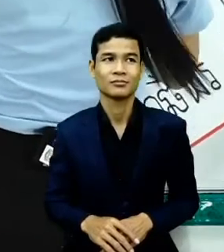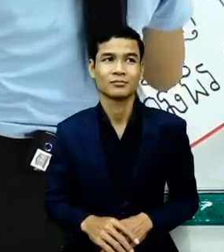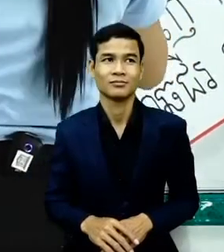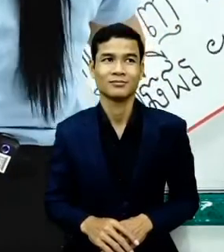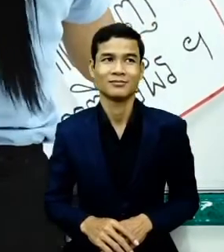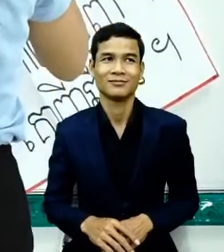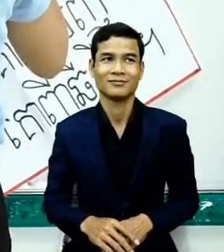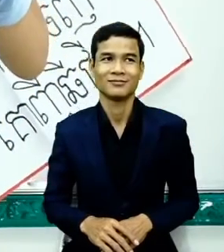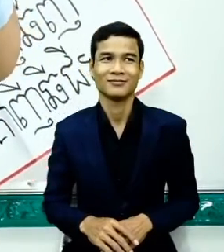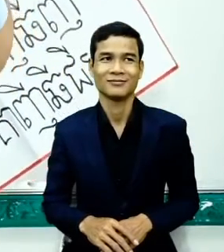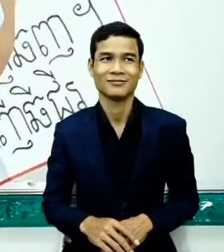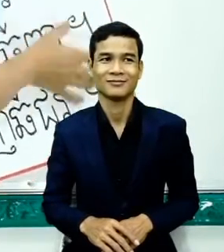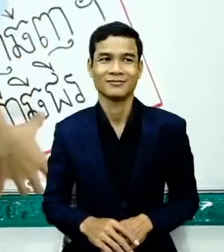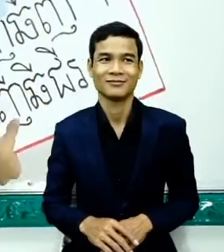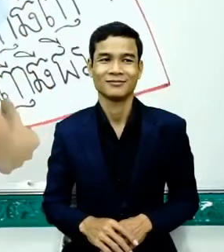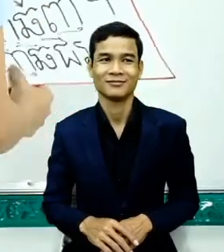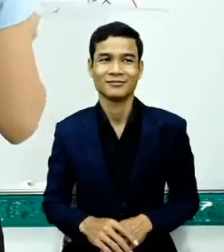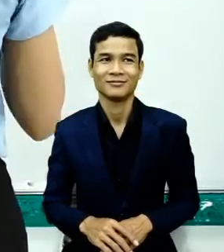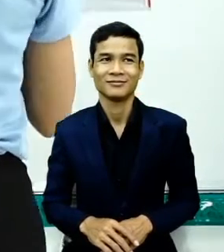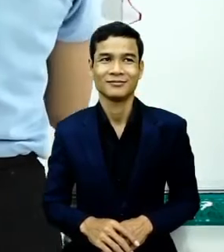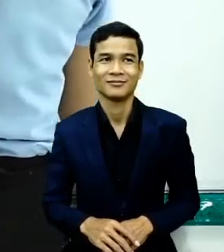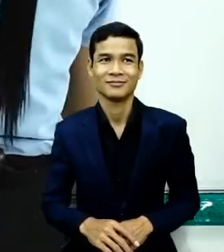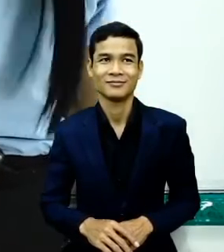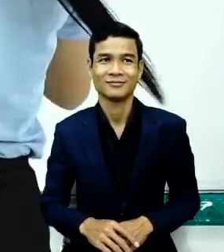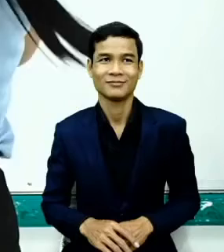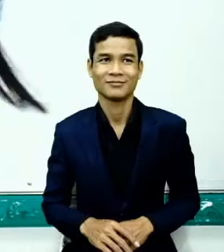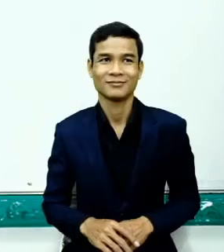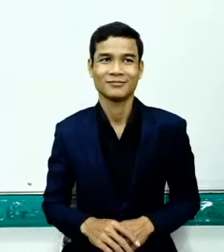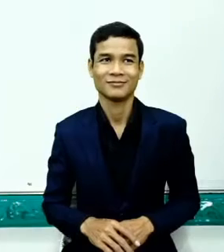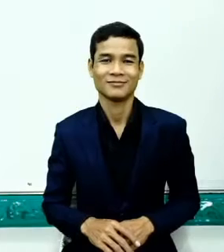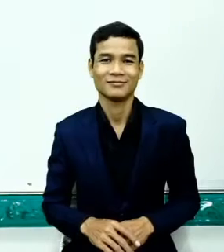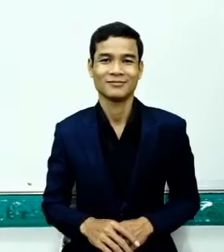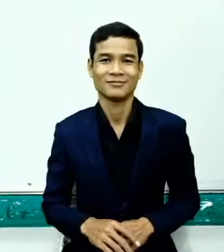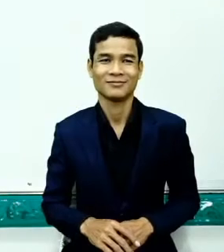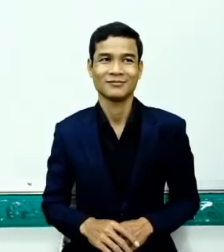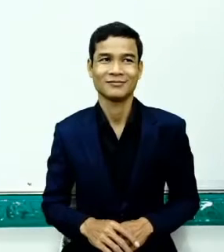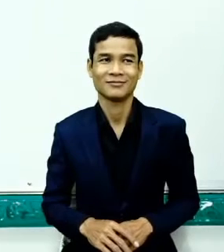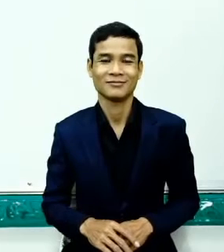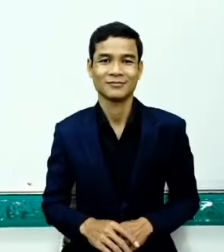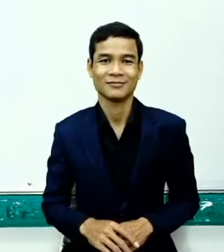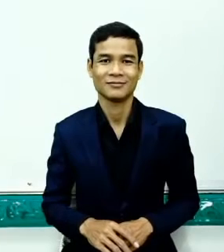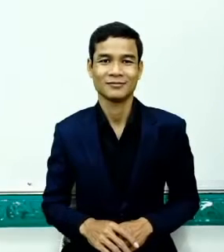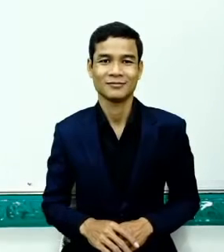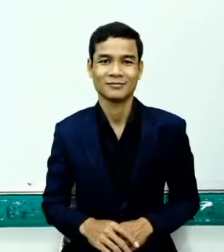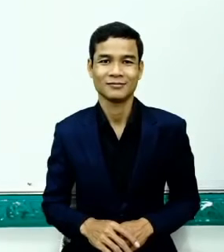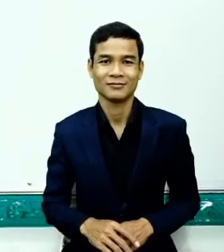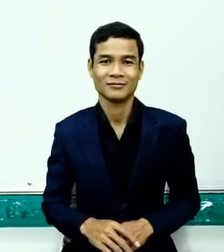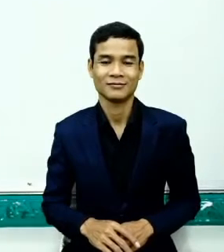Thank you.